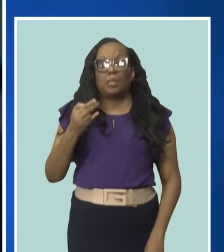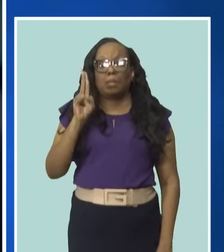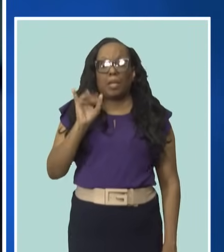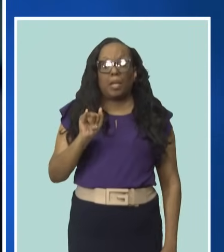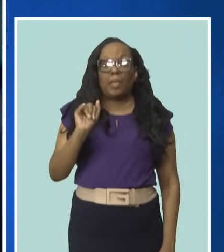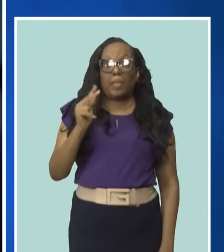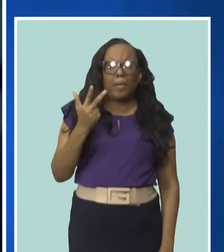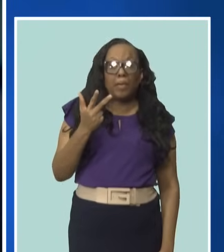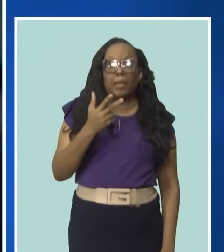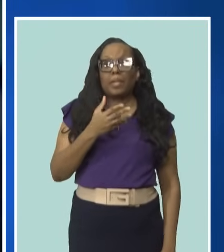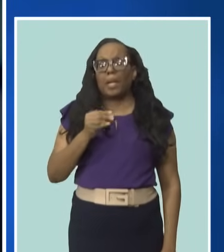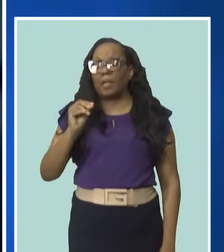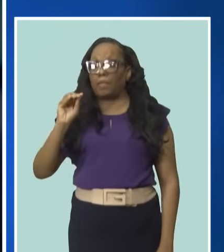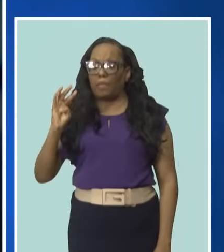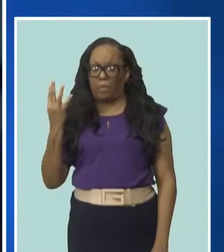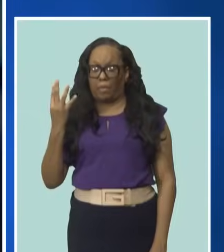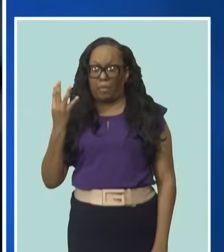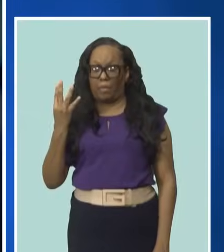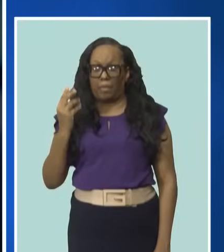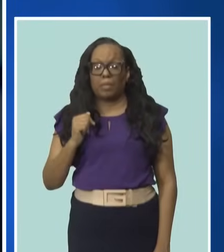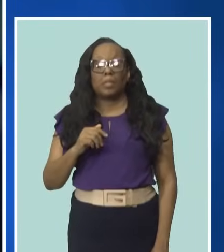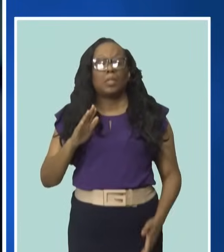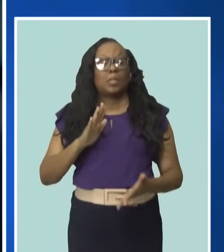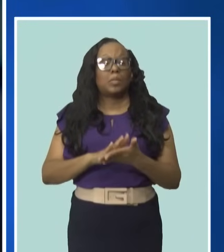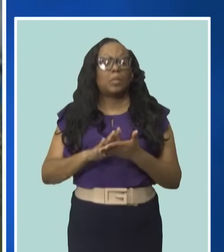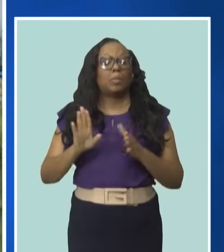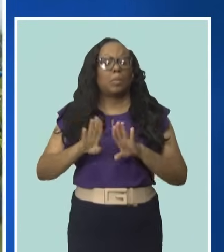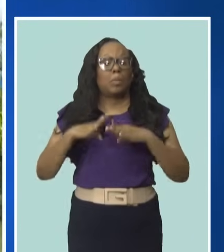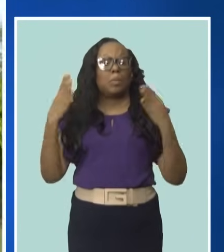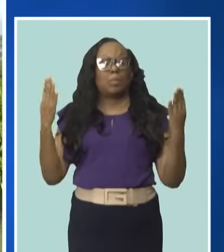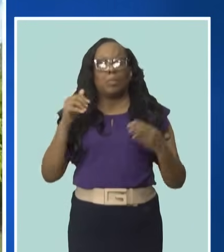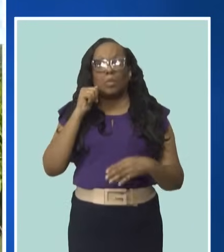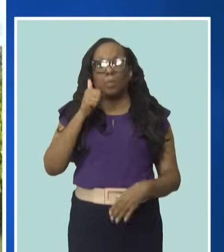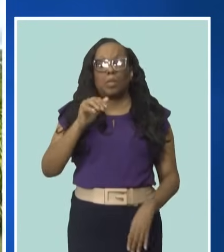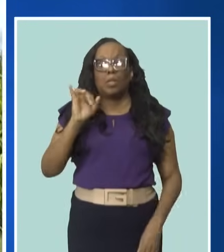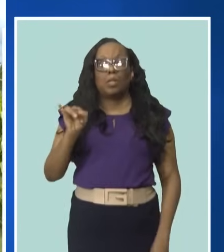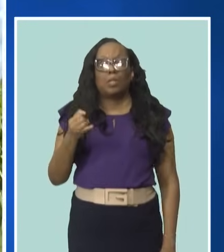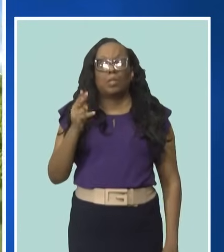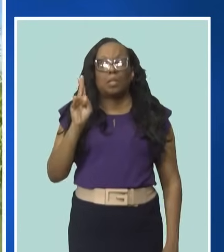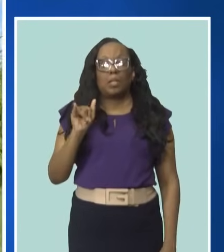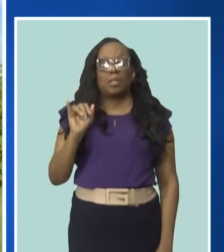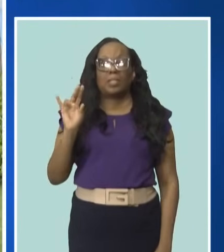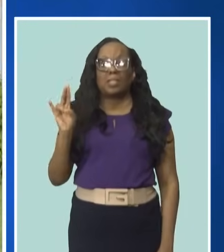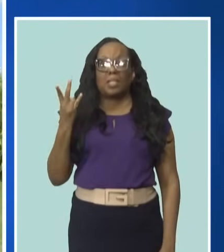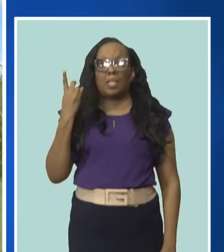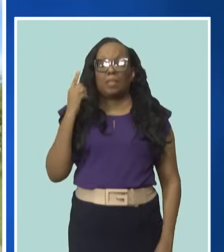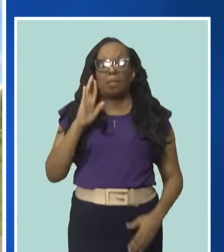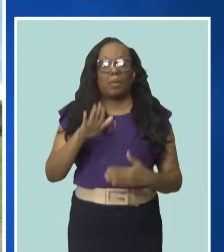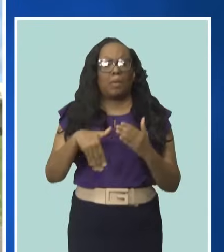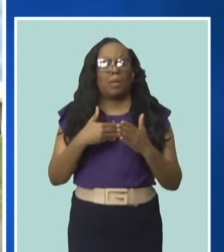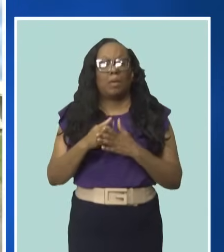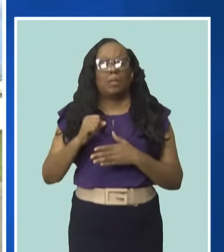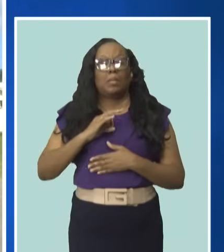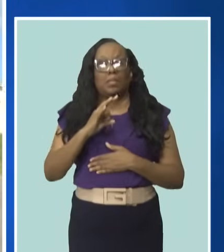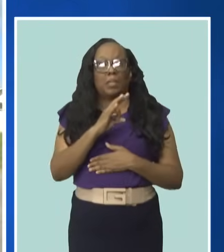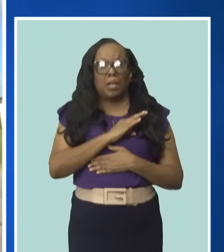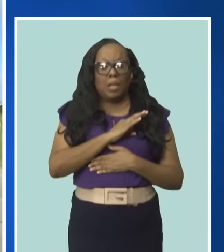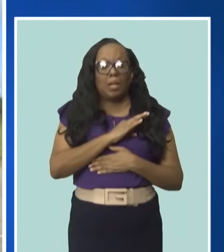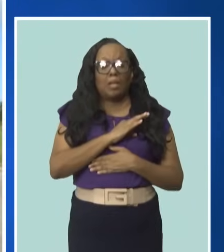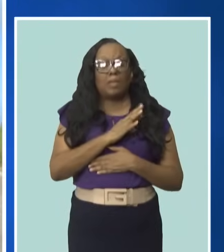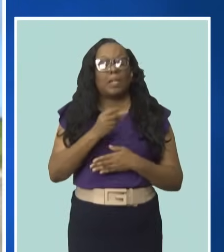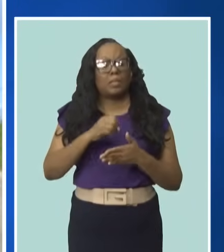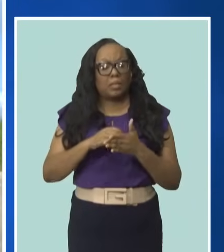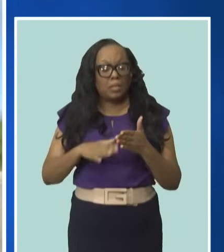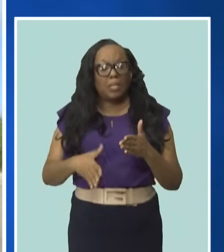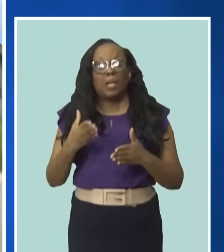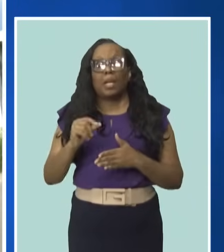4th. The Education Ministry says the school will open tomorrow, July 7th, for all staff and students, with Chief Medical